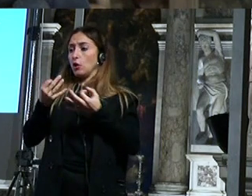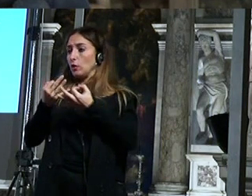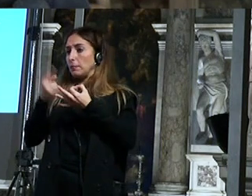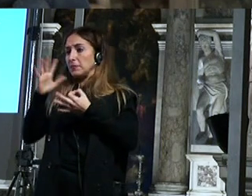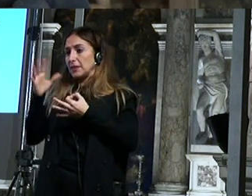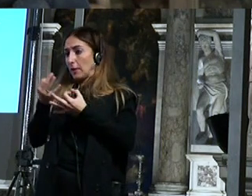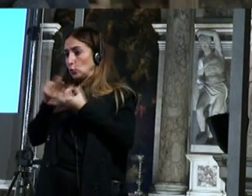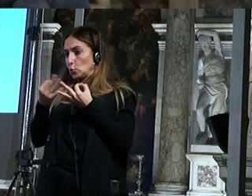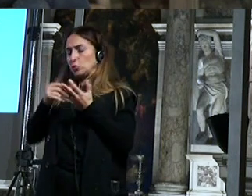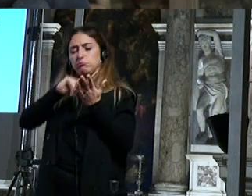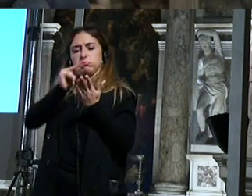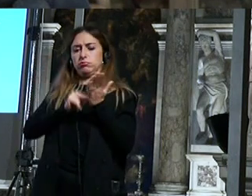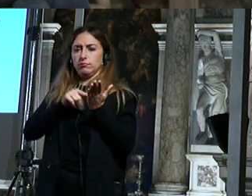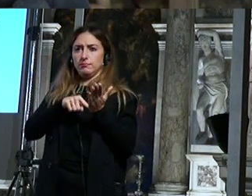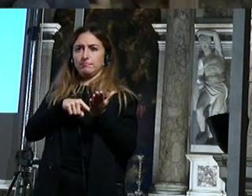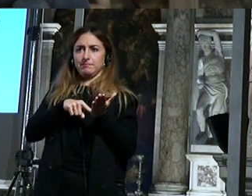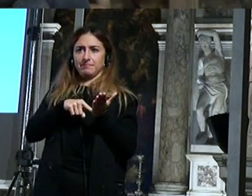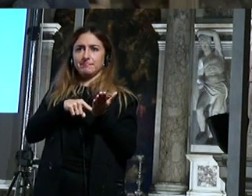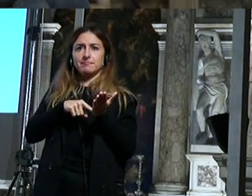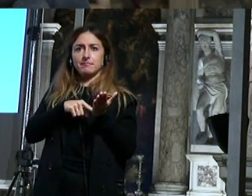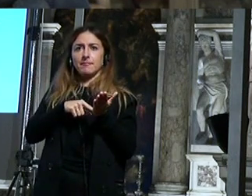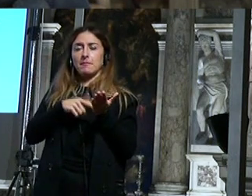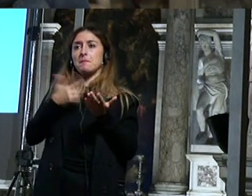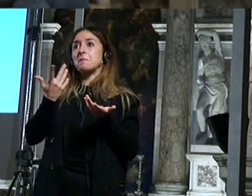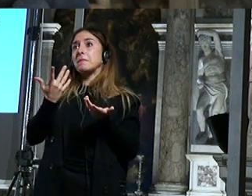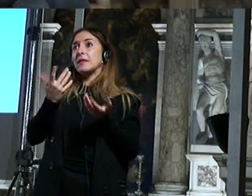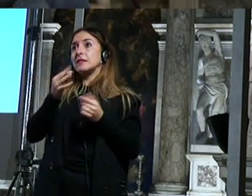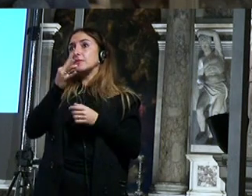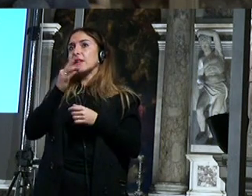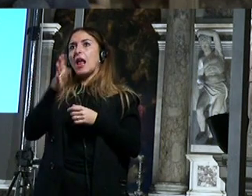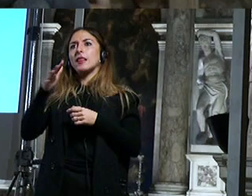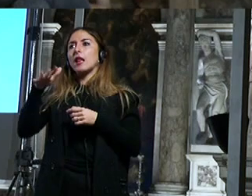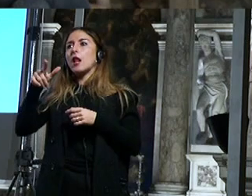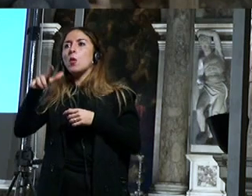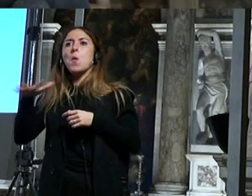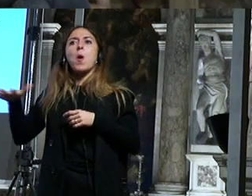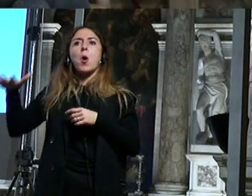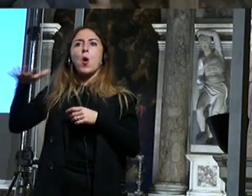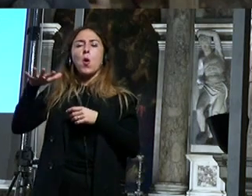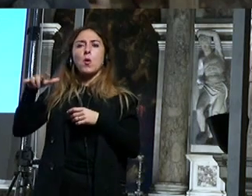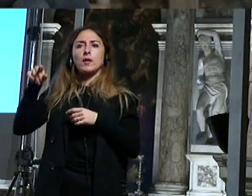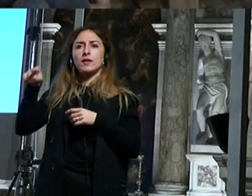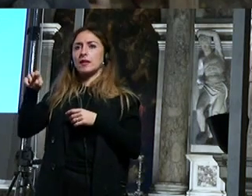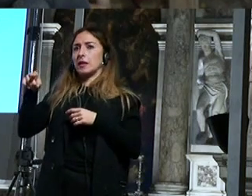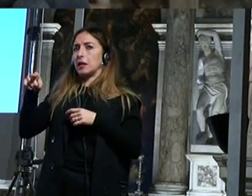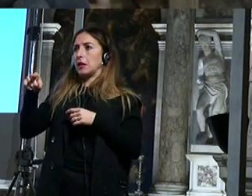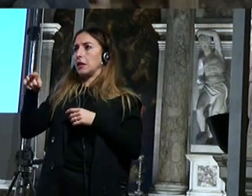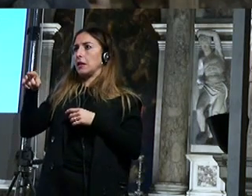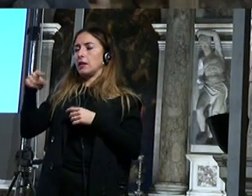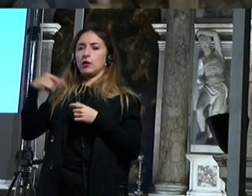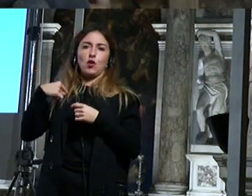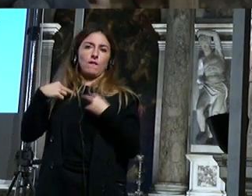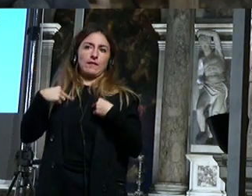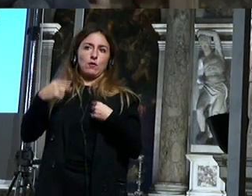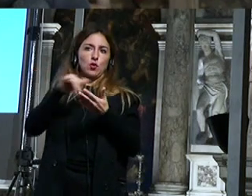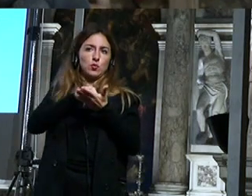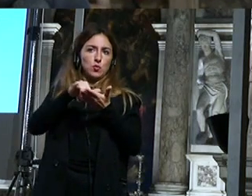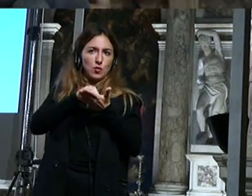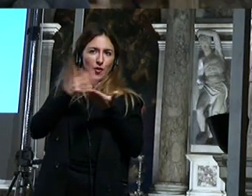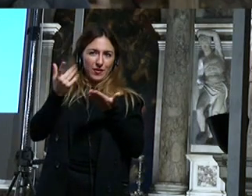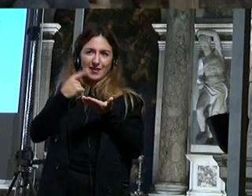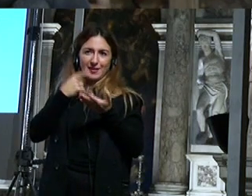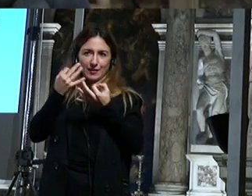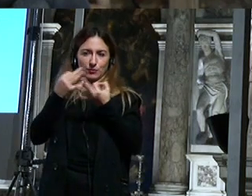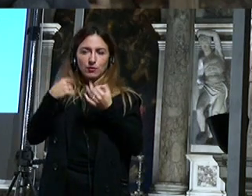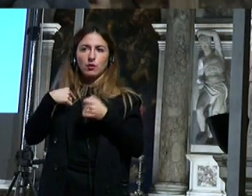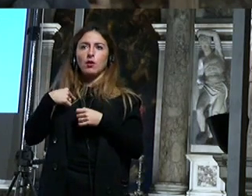Other places that are not where I am, and I'm living in New York, so as you mentioned, there are many other places where I am not, but